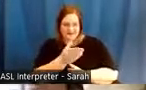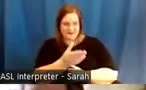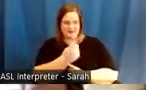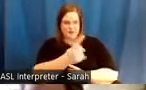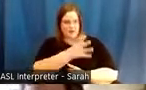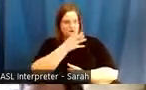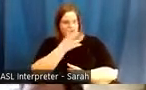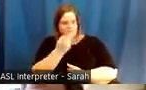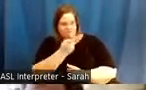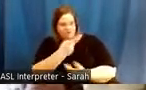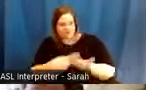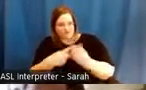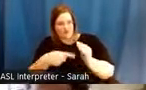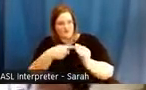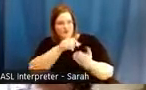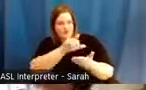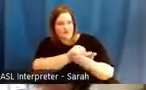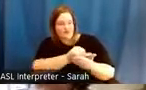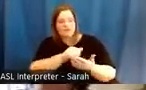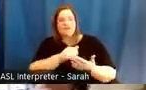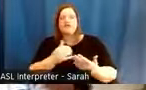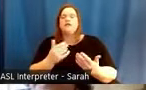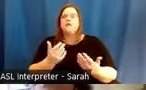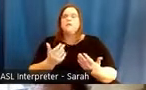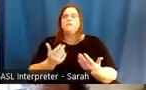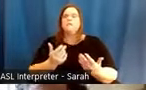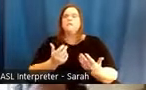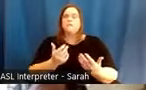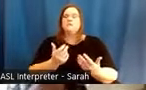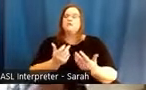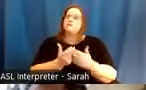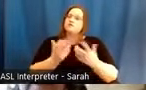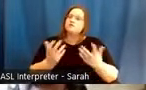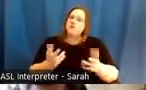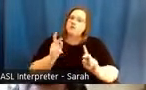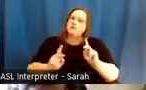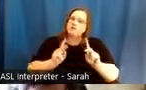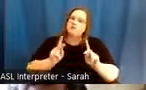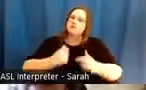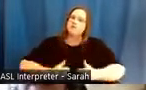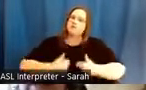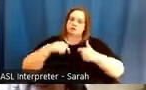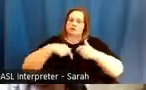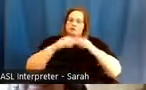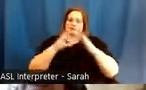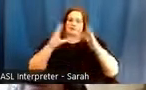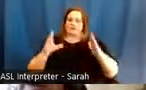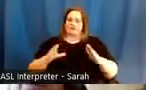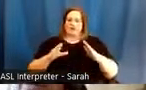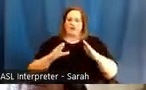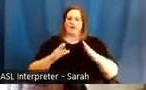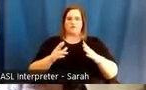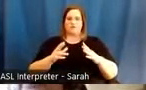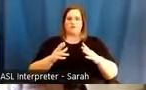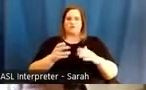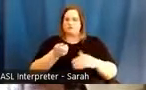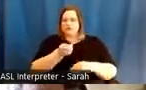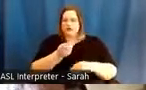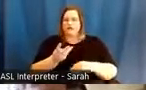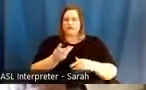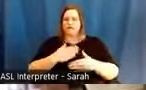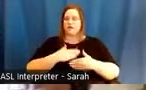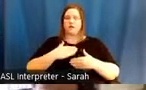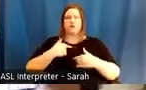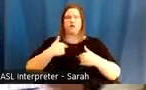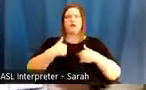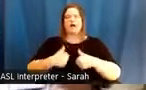have talked about that. I mean, there are lots of people that could live in this house and be really happy. And I'll just go live in a little